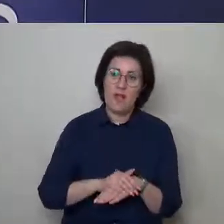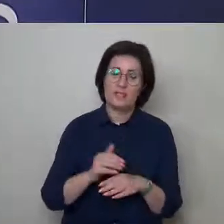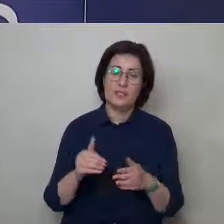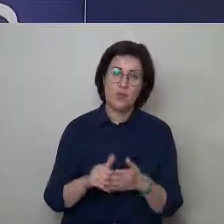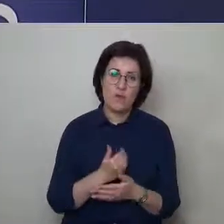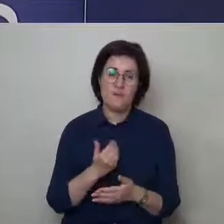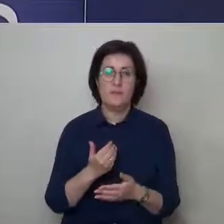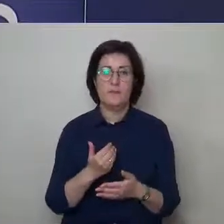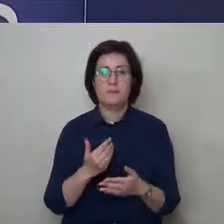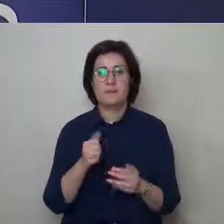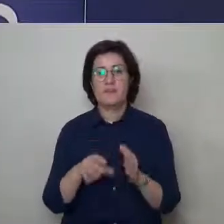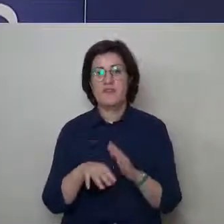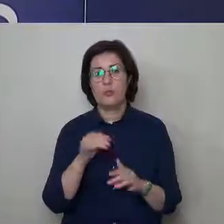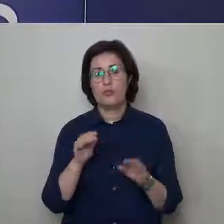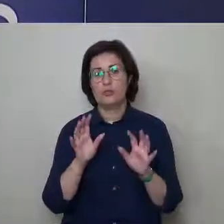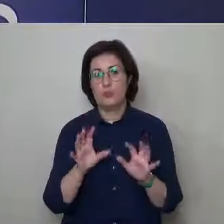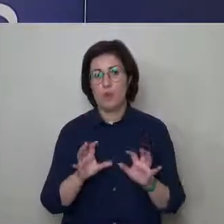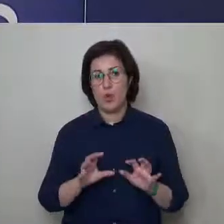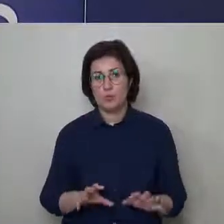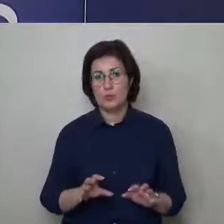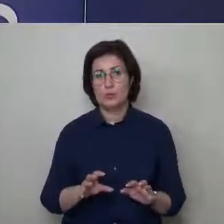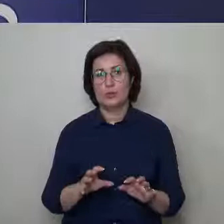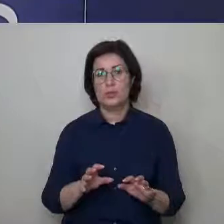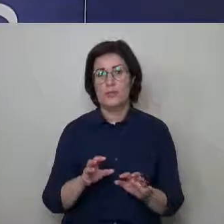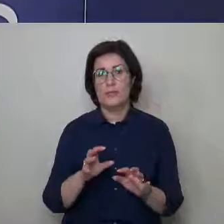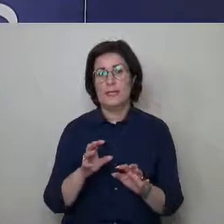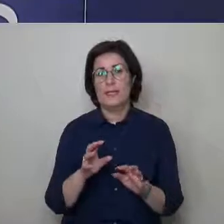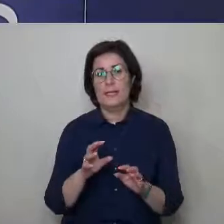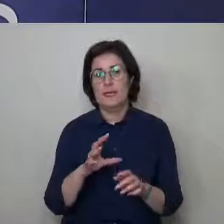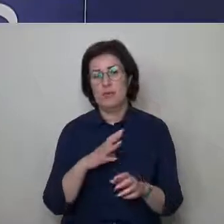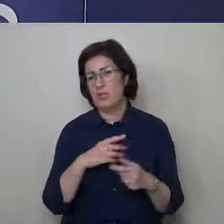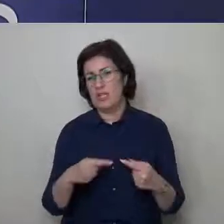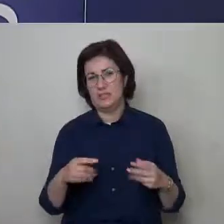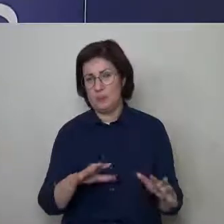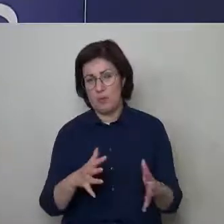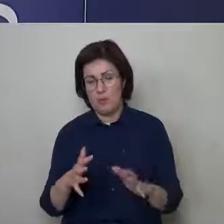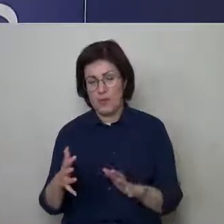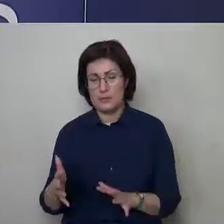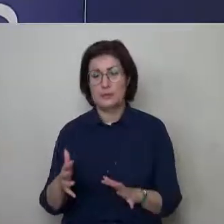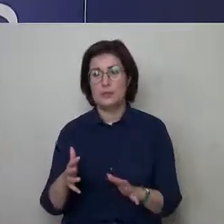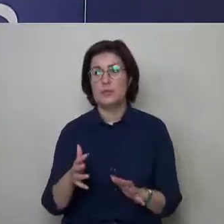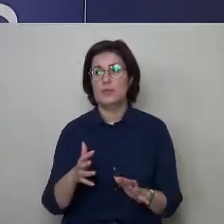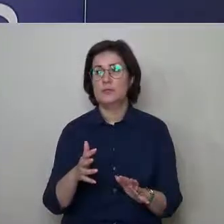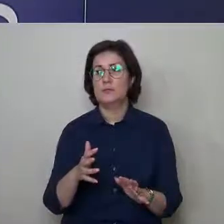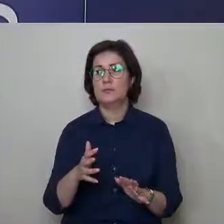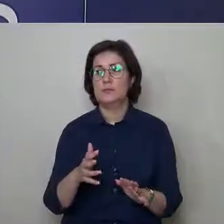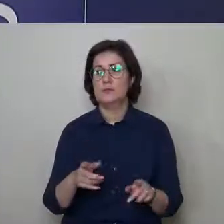new facts have been discussed according to the election codes,